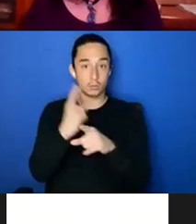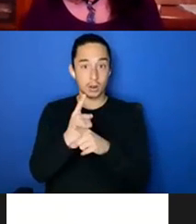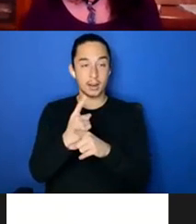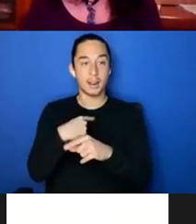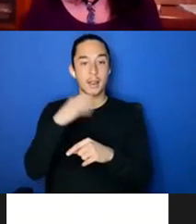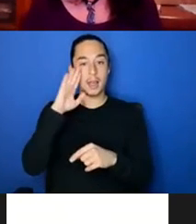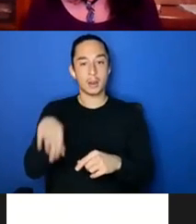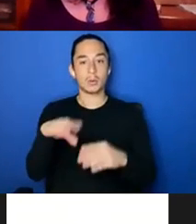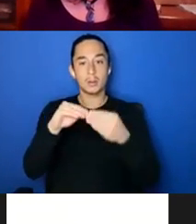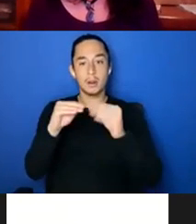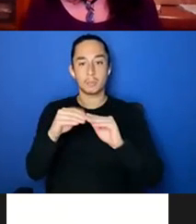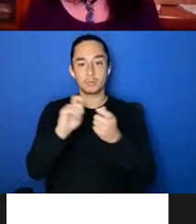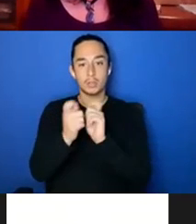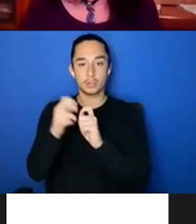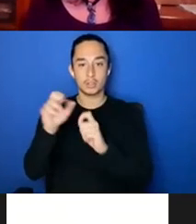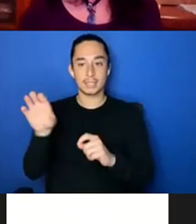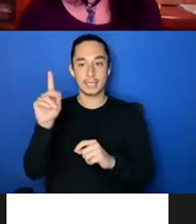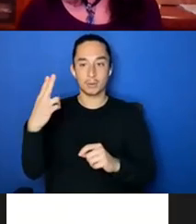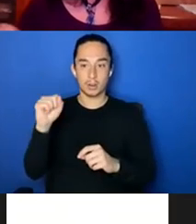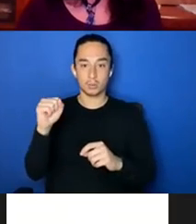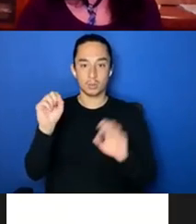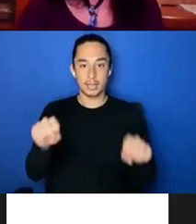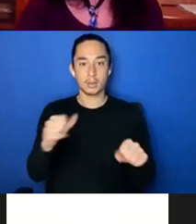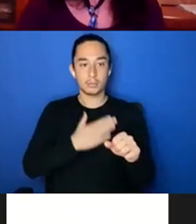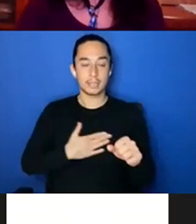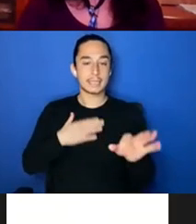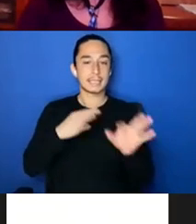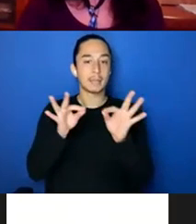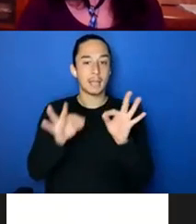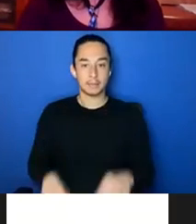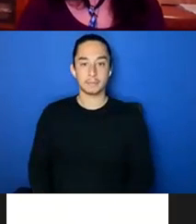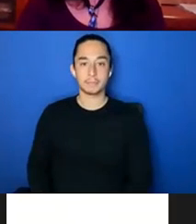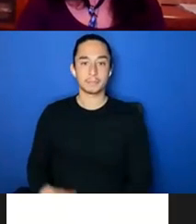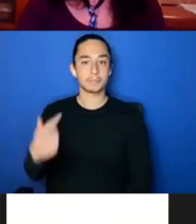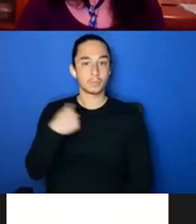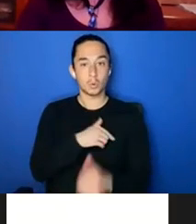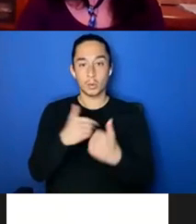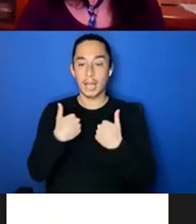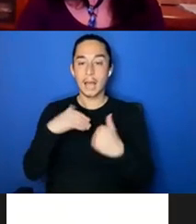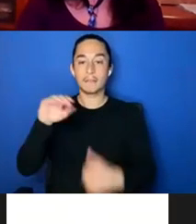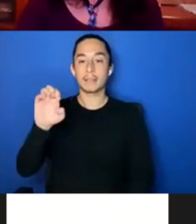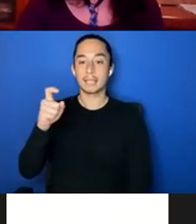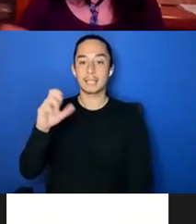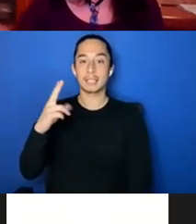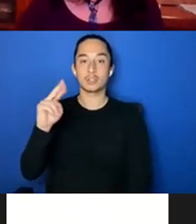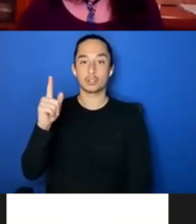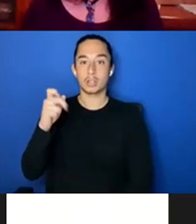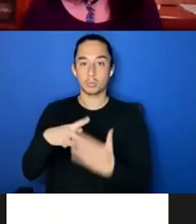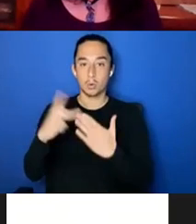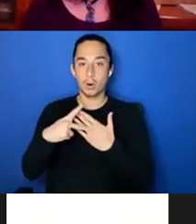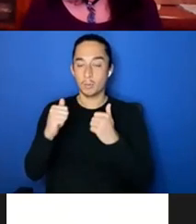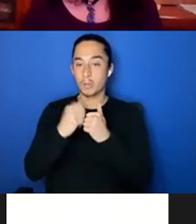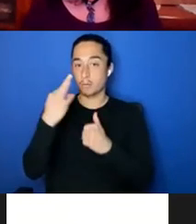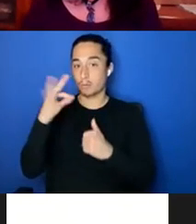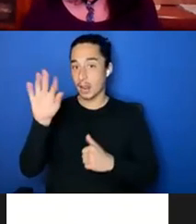there's been a number of changes at San Diego High. Can we please explain? And do we have an exchange program with France? So the first part is